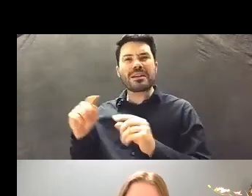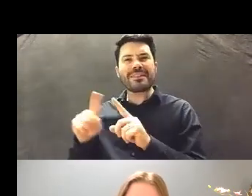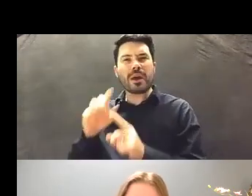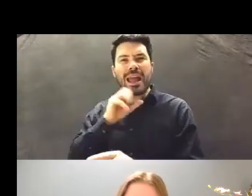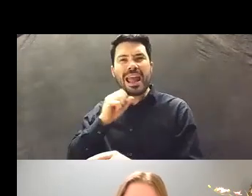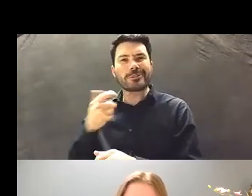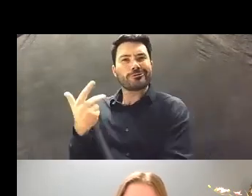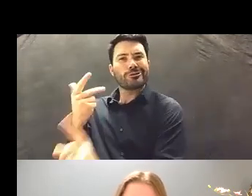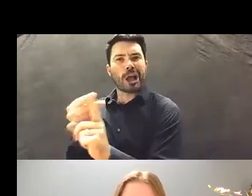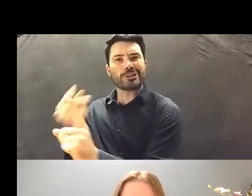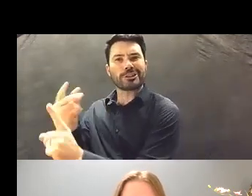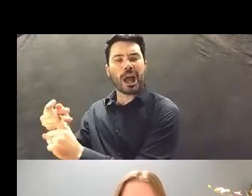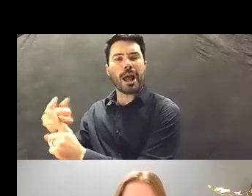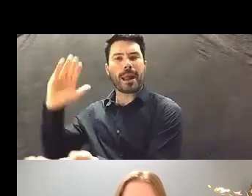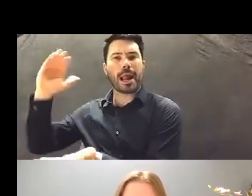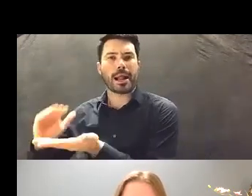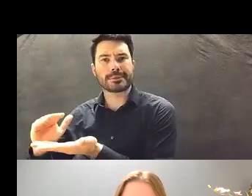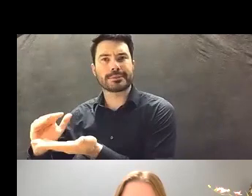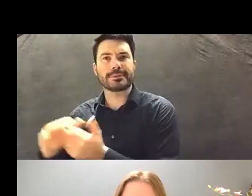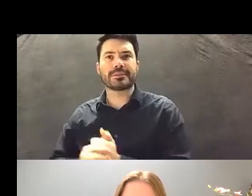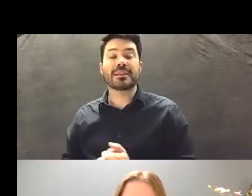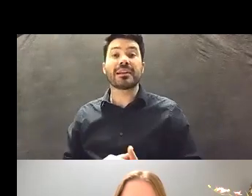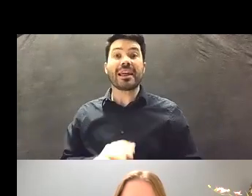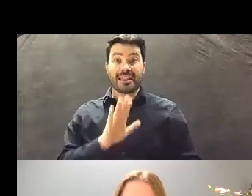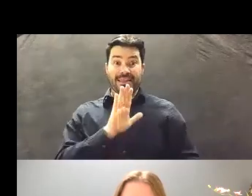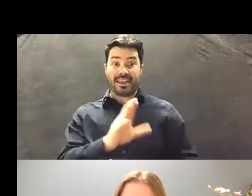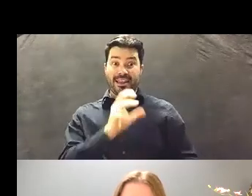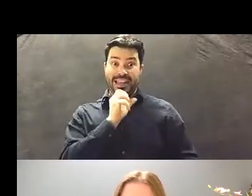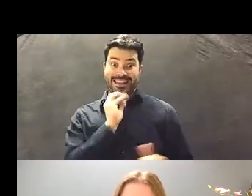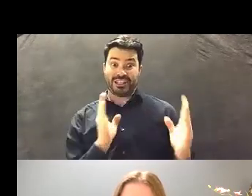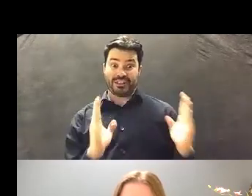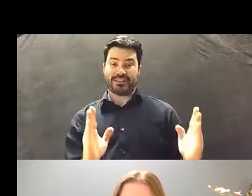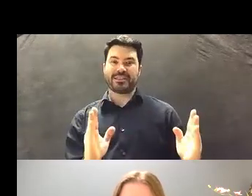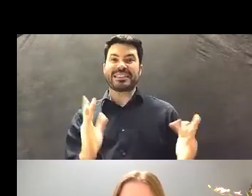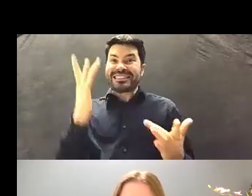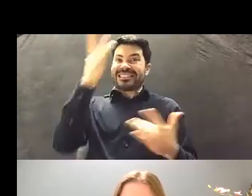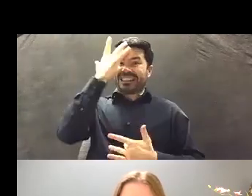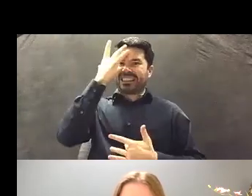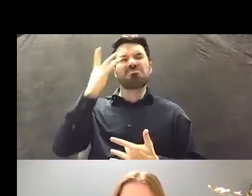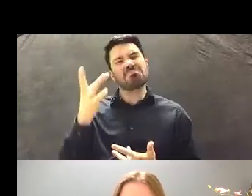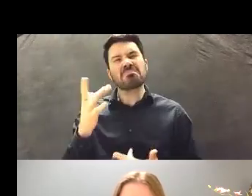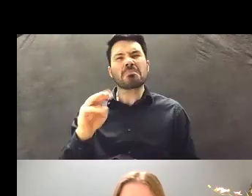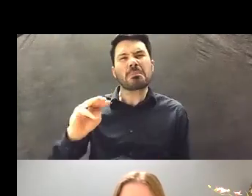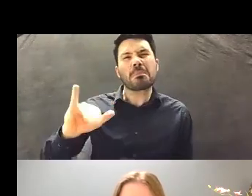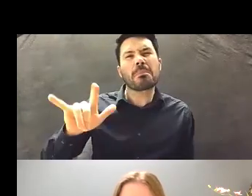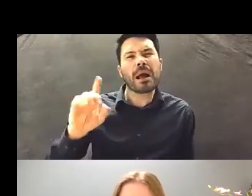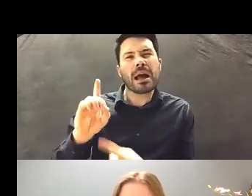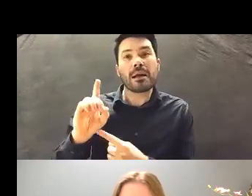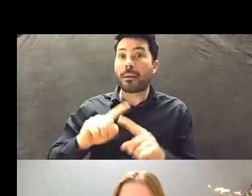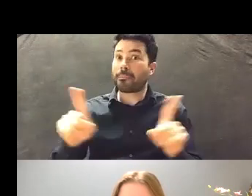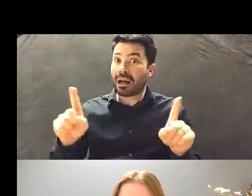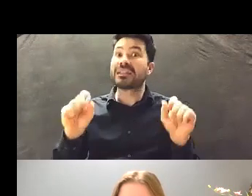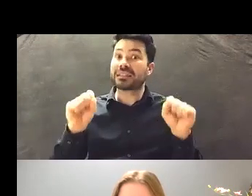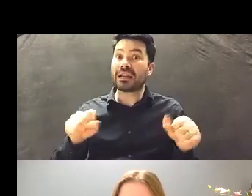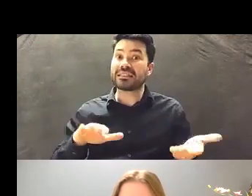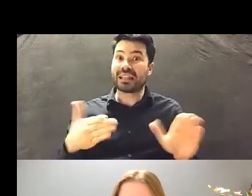Children 5 through 11 mostly have mild disease, but they are at risk of severe disease from COVID. In fact, there have been more than